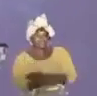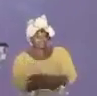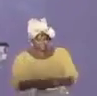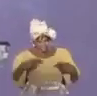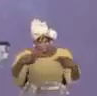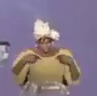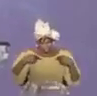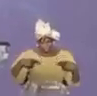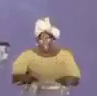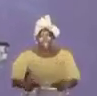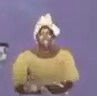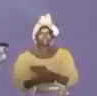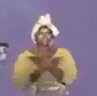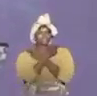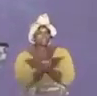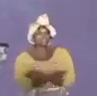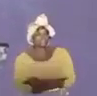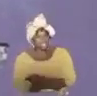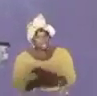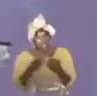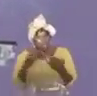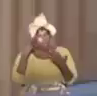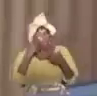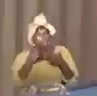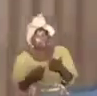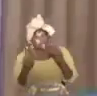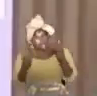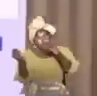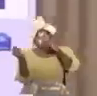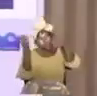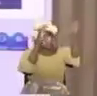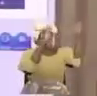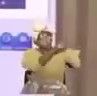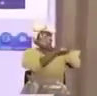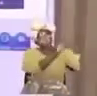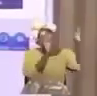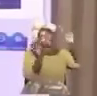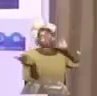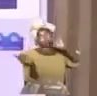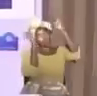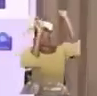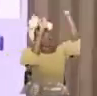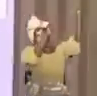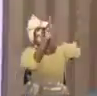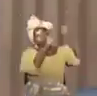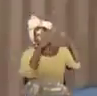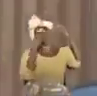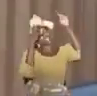health rest. But the key is, come unto me. Come unto me.